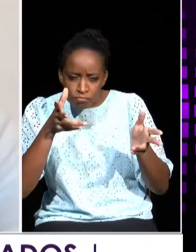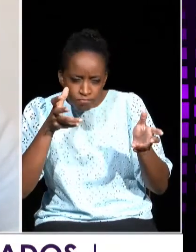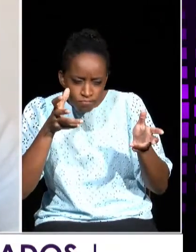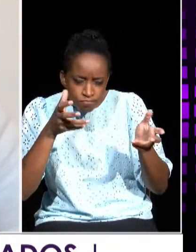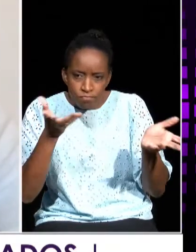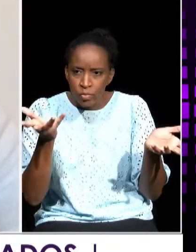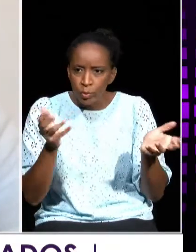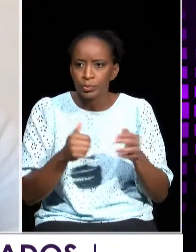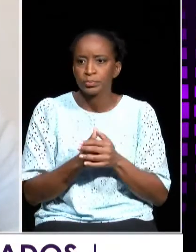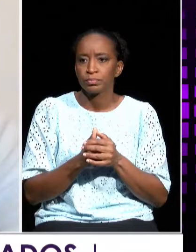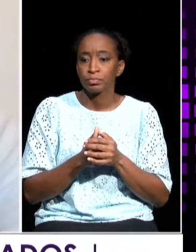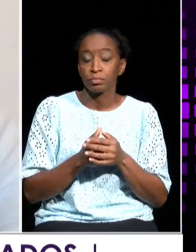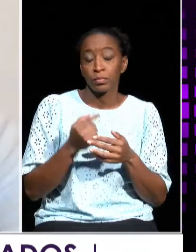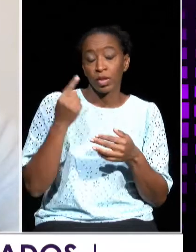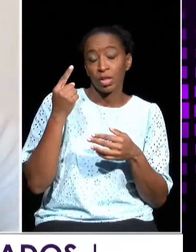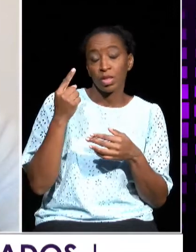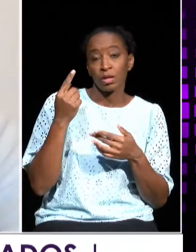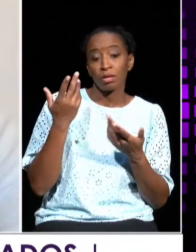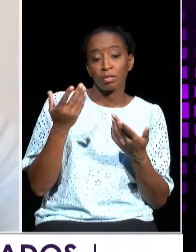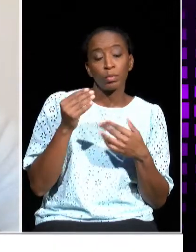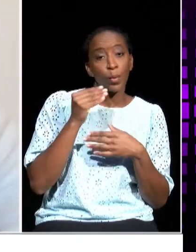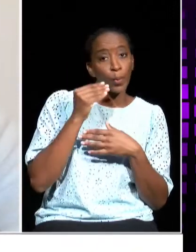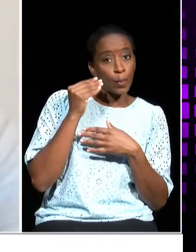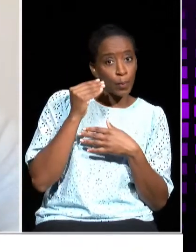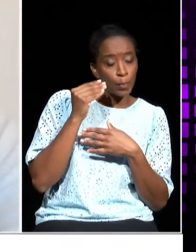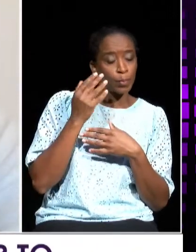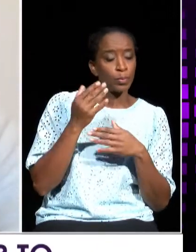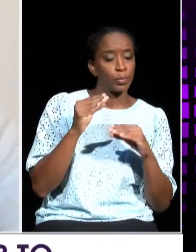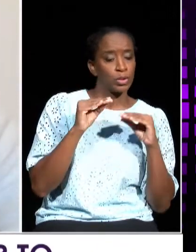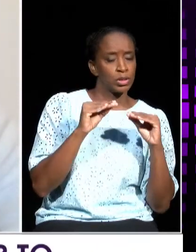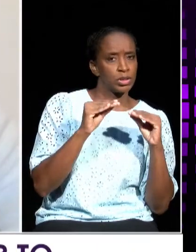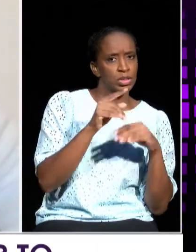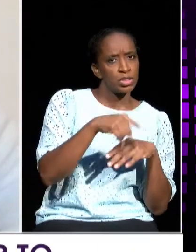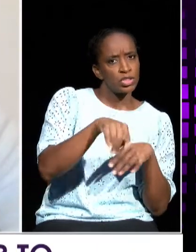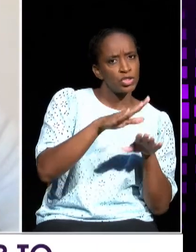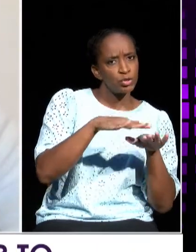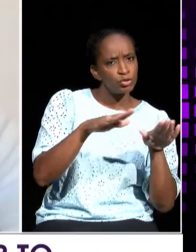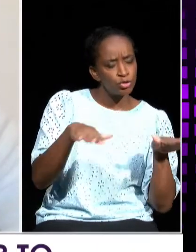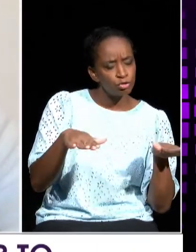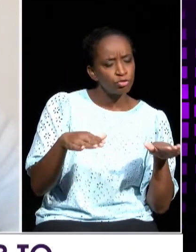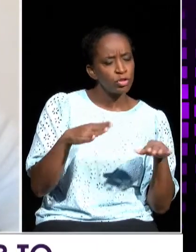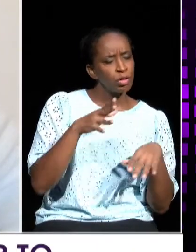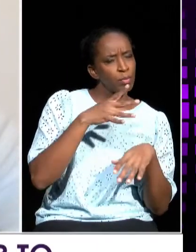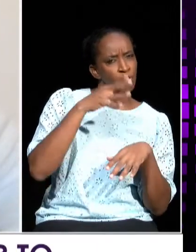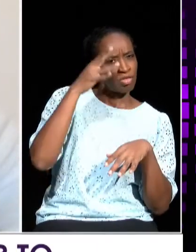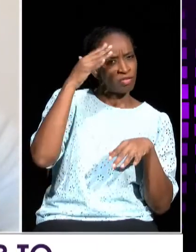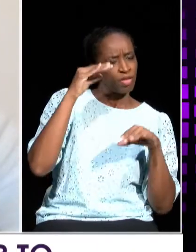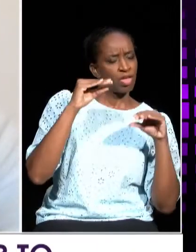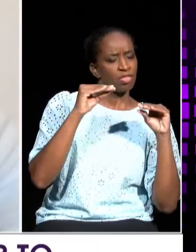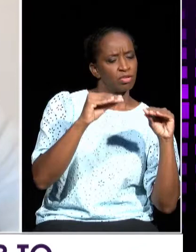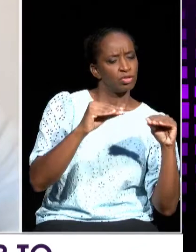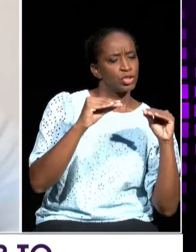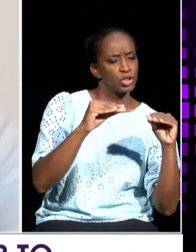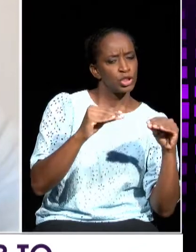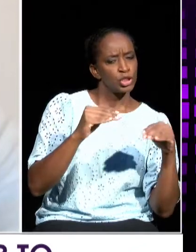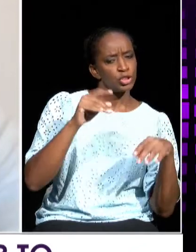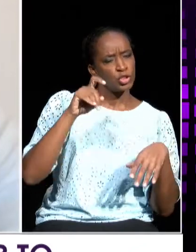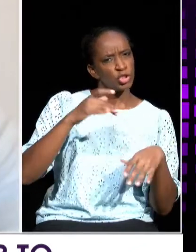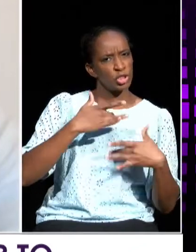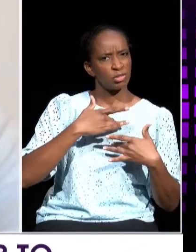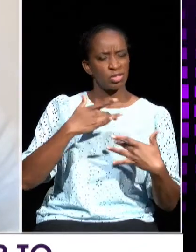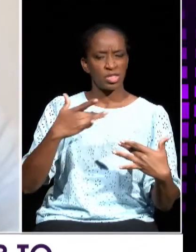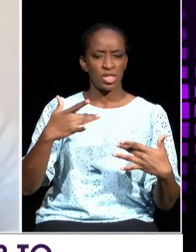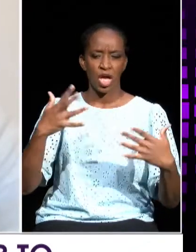experience, do you think enough is being taught at home? Shawn mentioned it earlier, the community is the one who teaches children the skills. Do you think enough is being